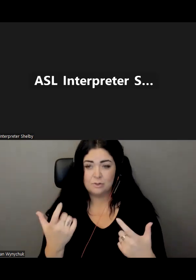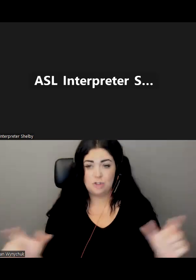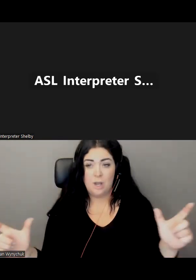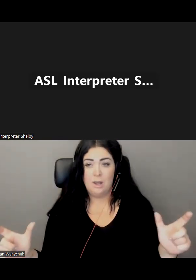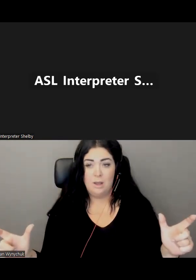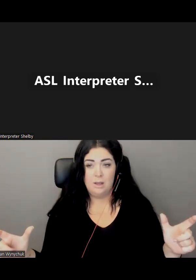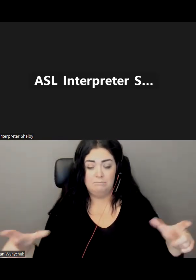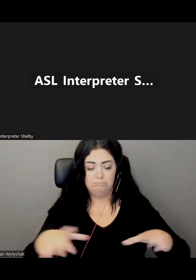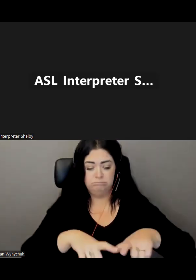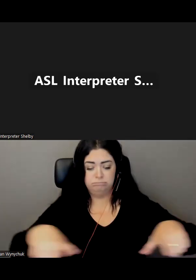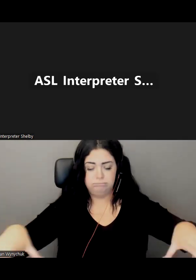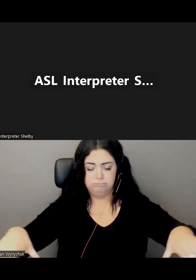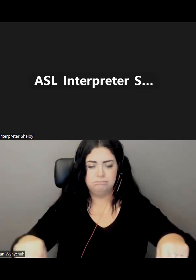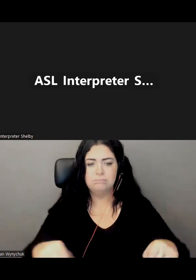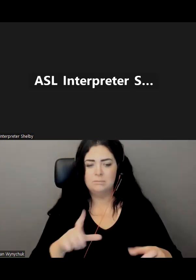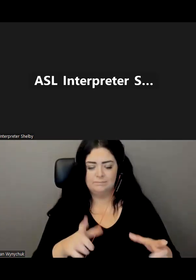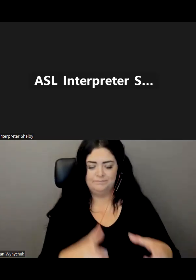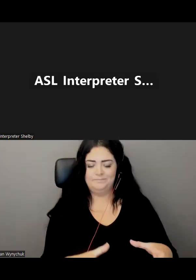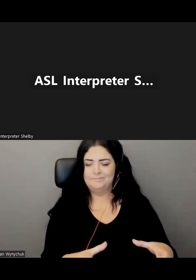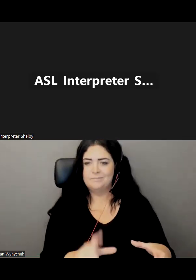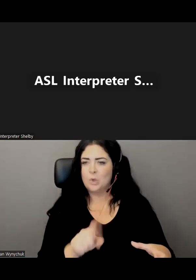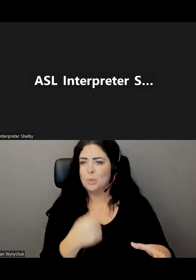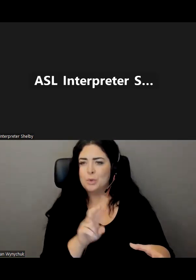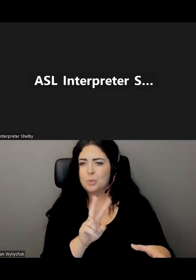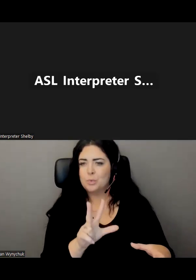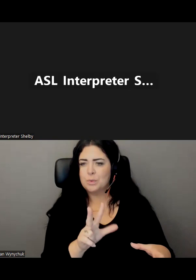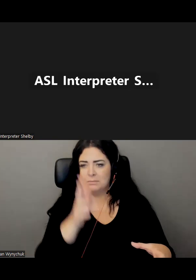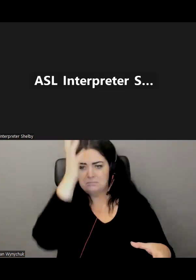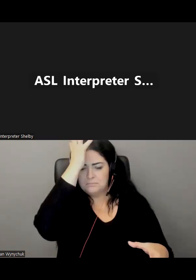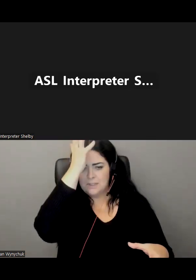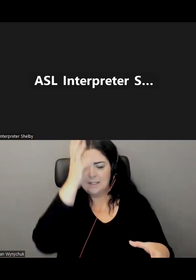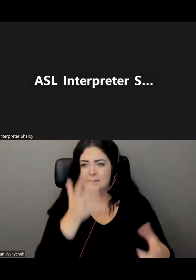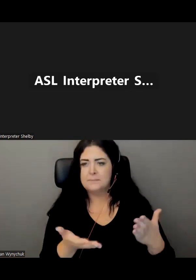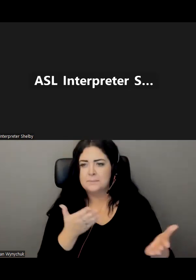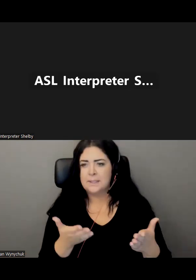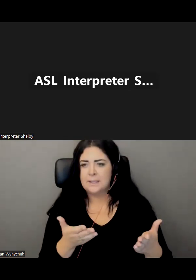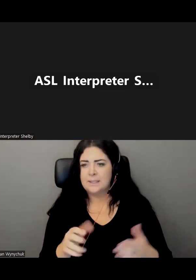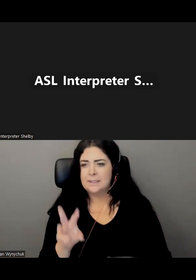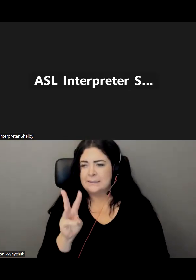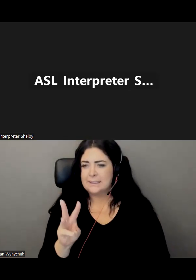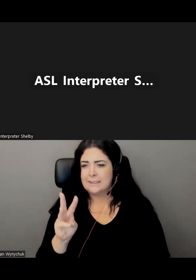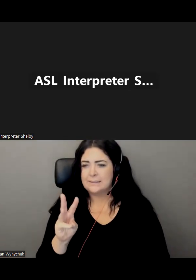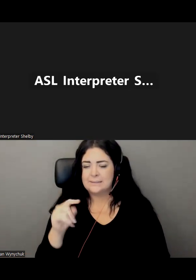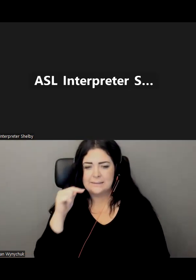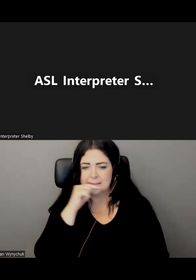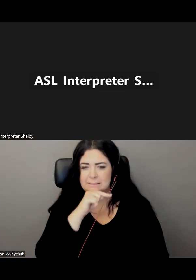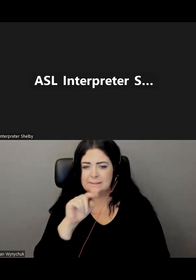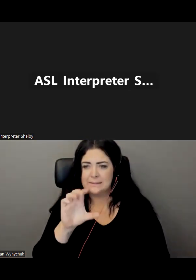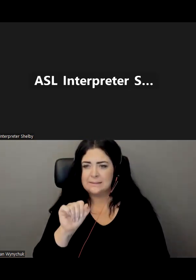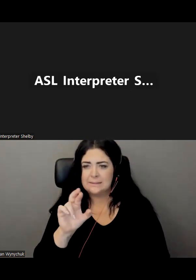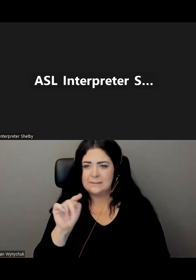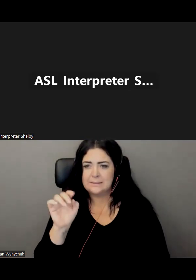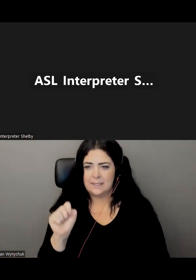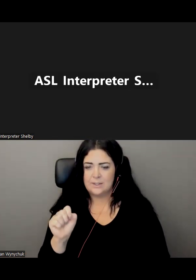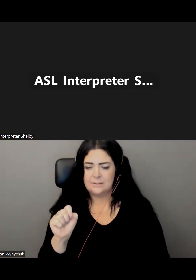should only be going with 2 to 3 heads of lettuce, and maybe probably 6 carrots if you want to do something under the